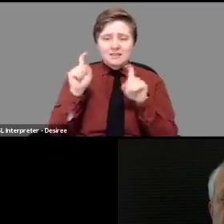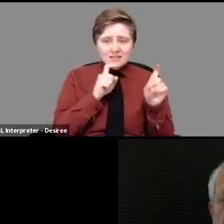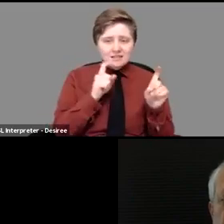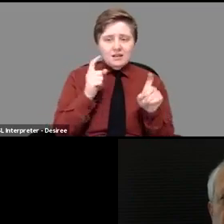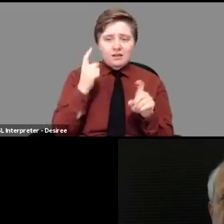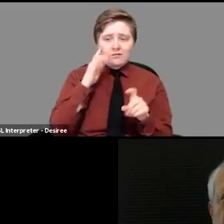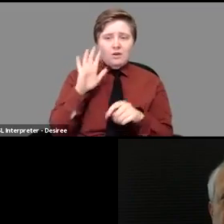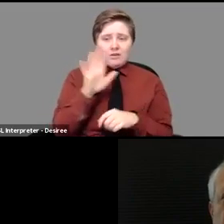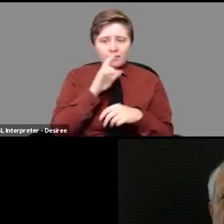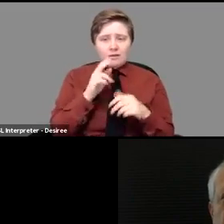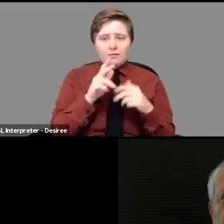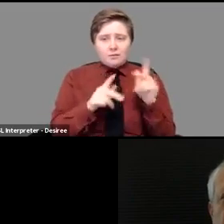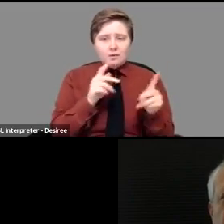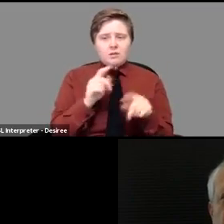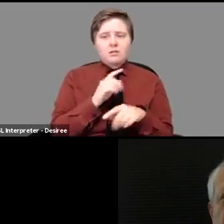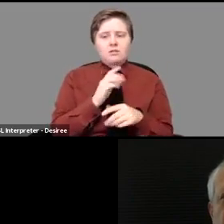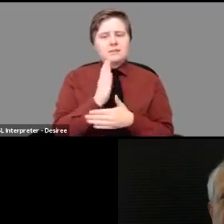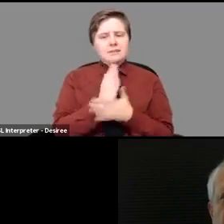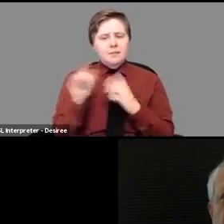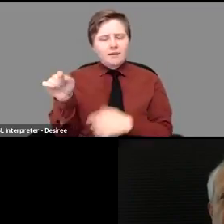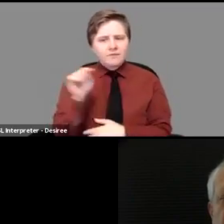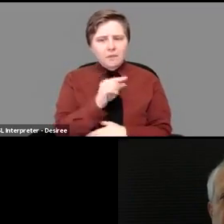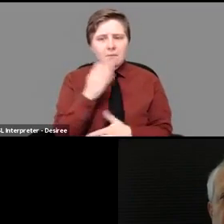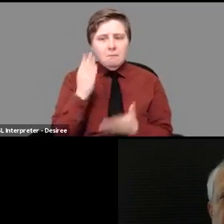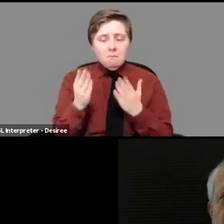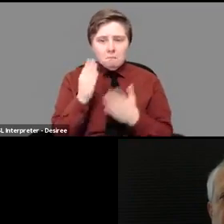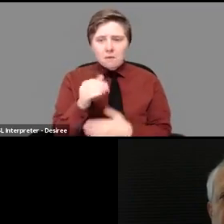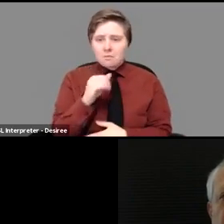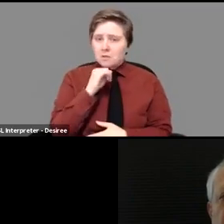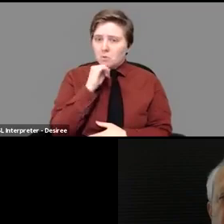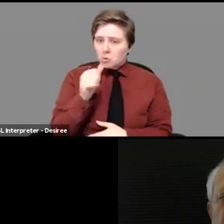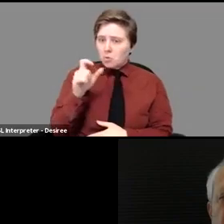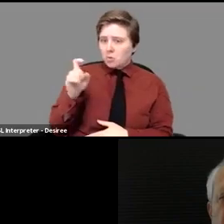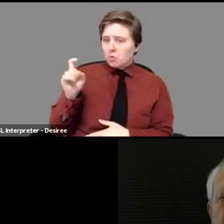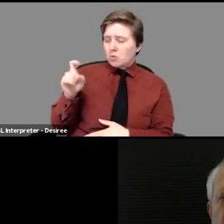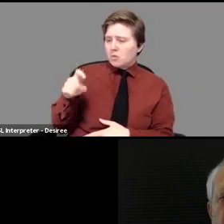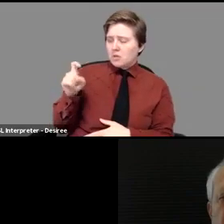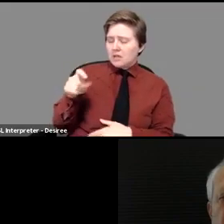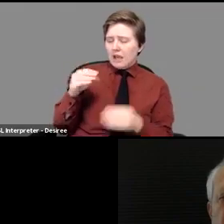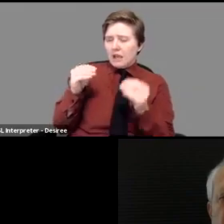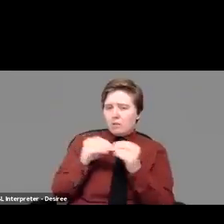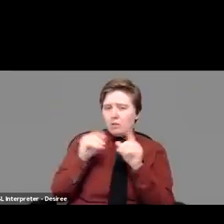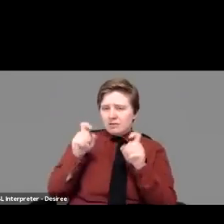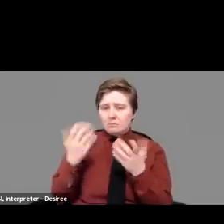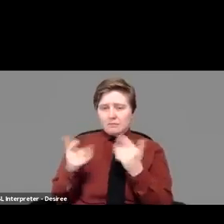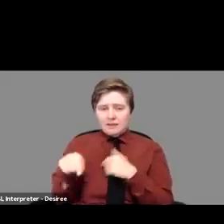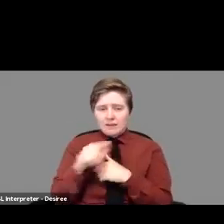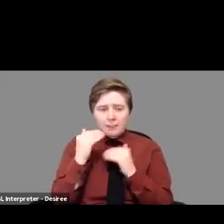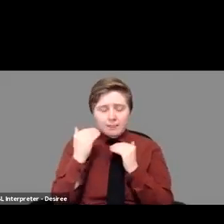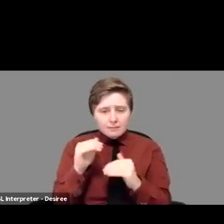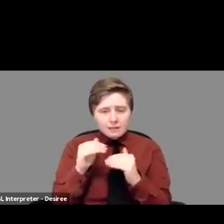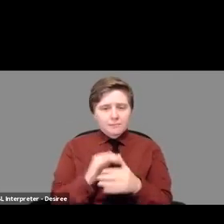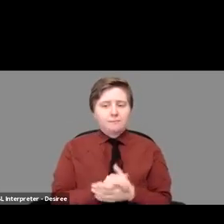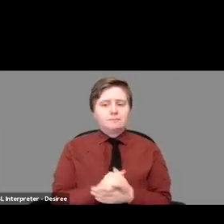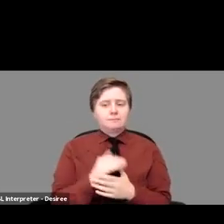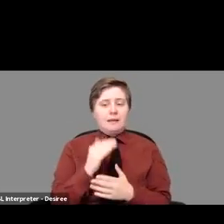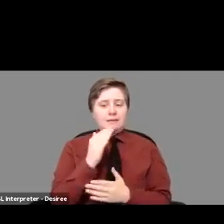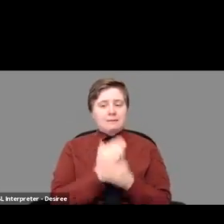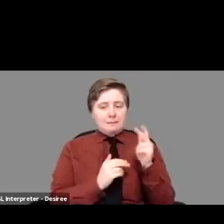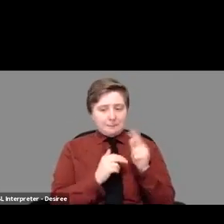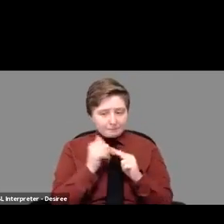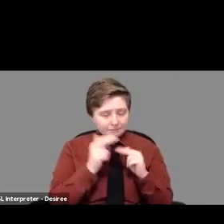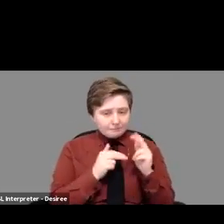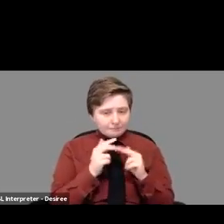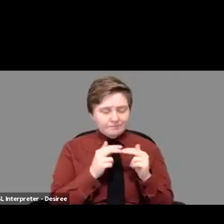their facilities. So some of them may not need to do further testing or limited. There's some facilities out there